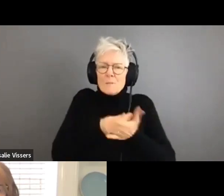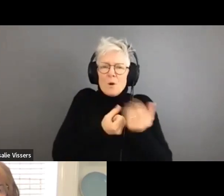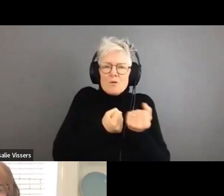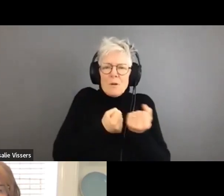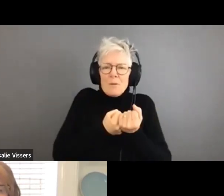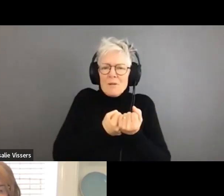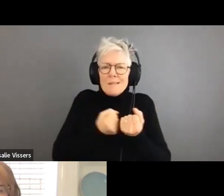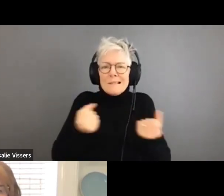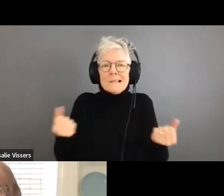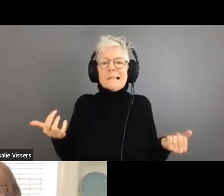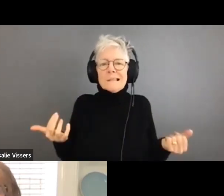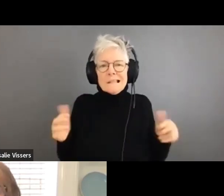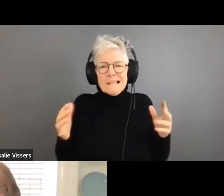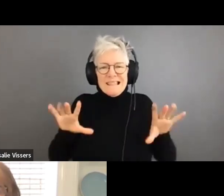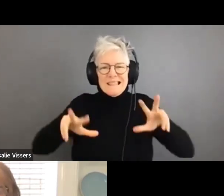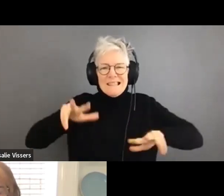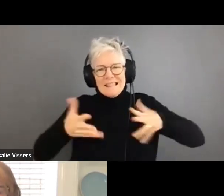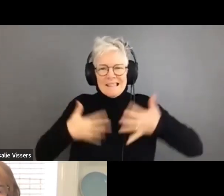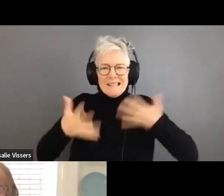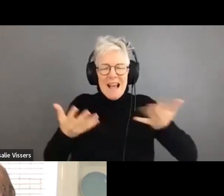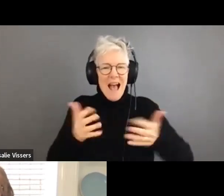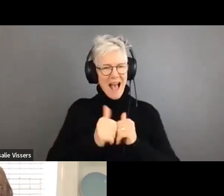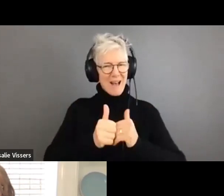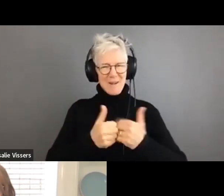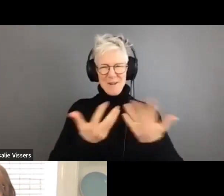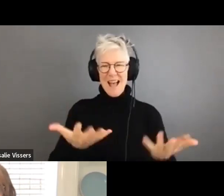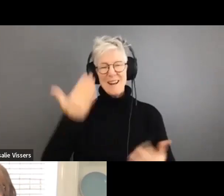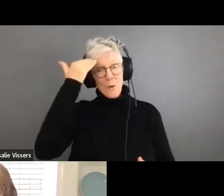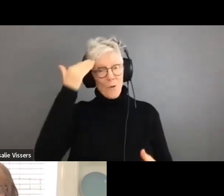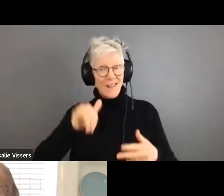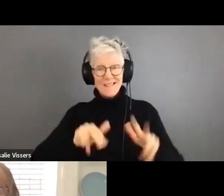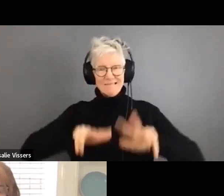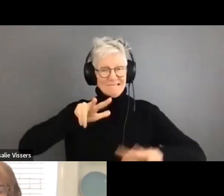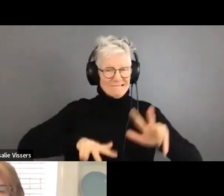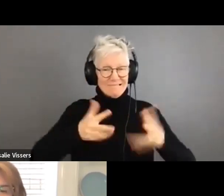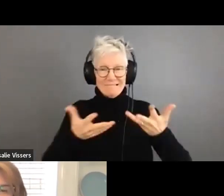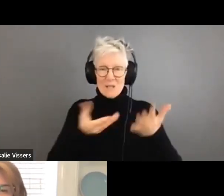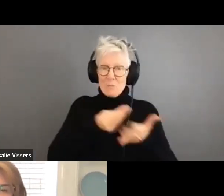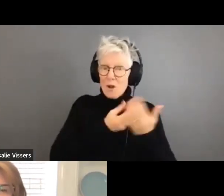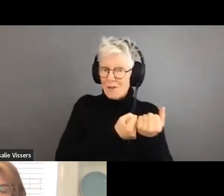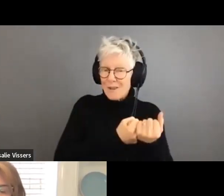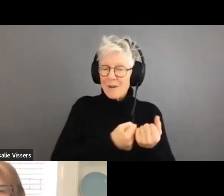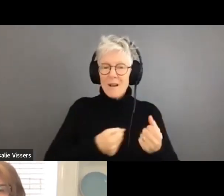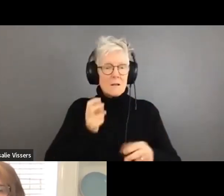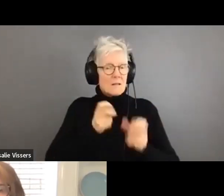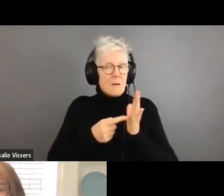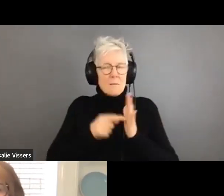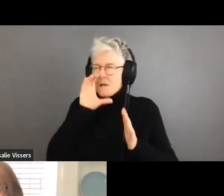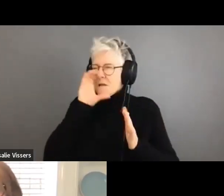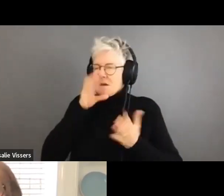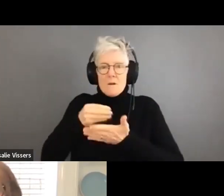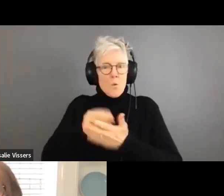Oh, And I'm just wondering how it's a difficult subject. It's sometimes hard to find funding. It's hard to